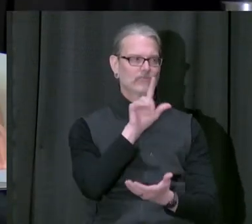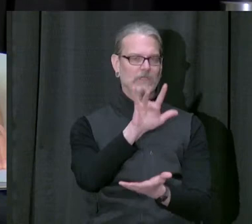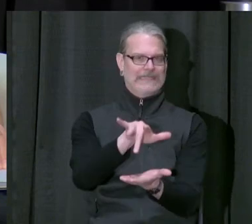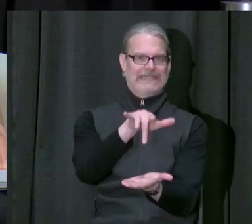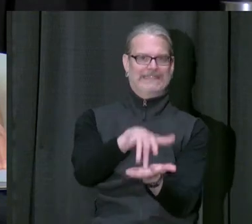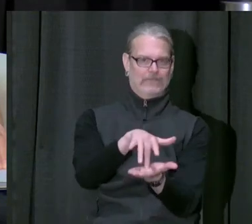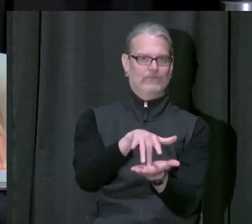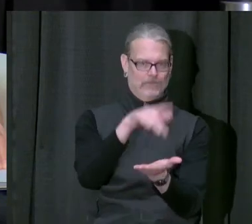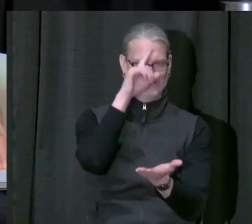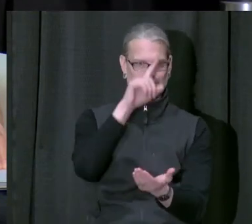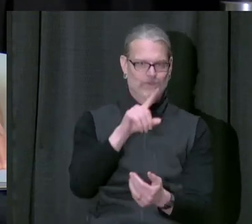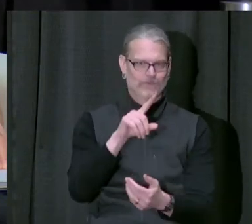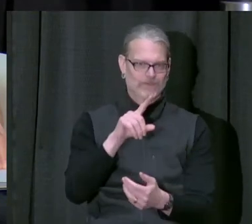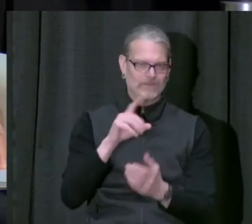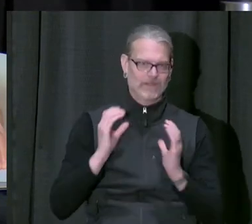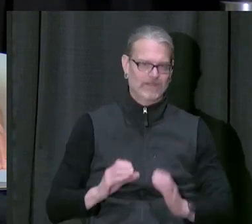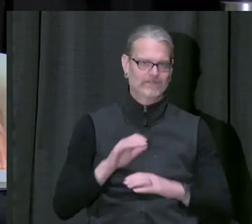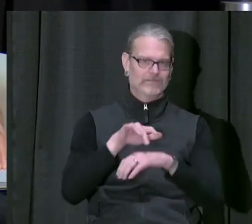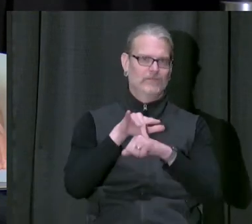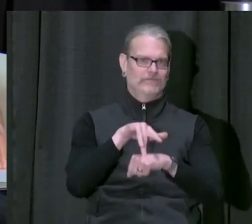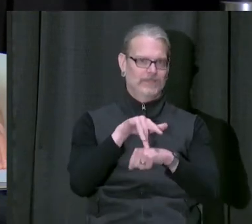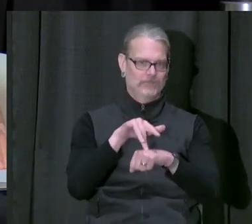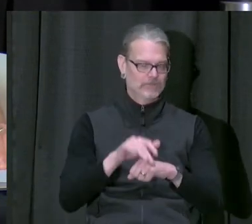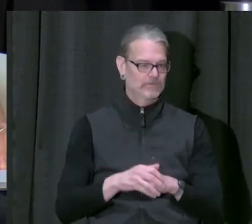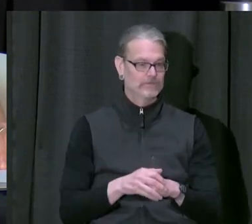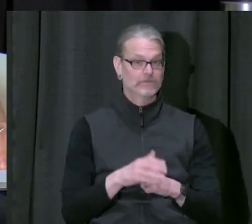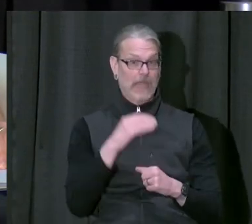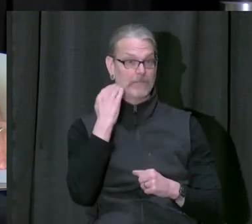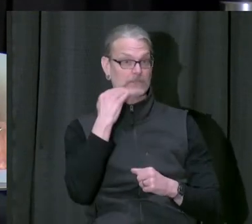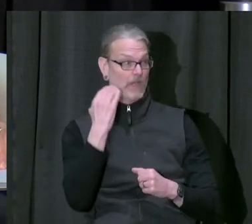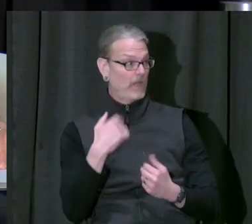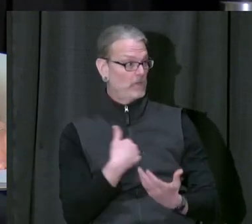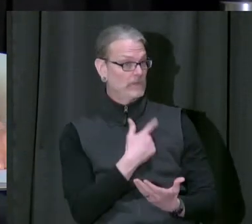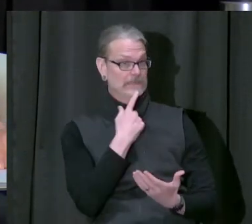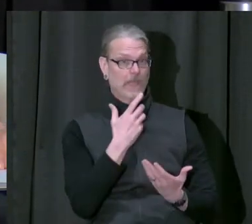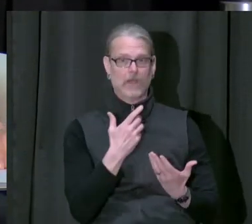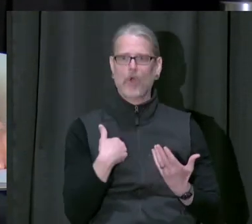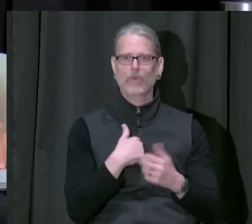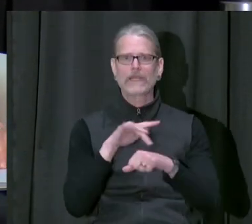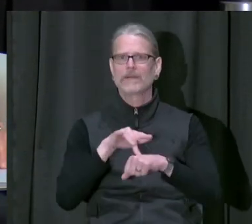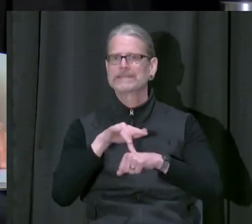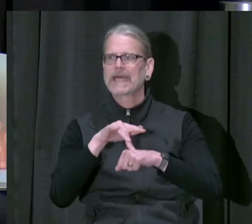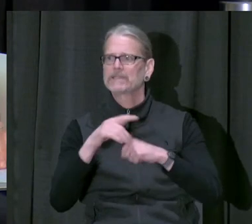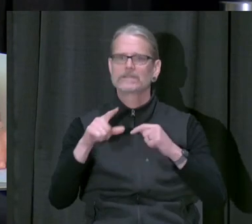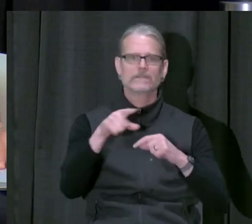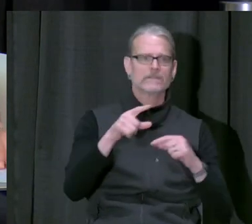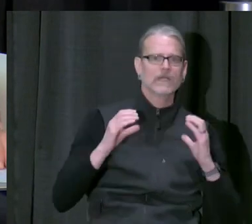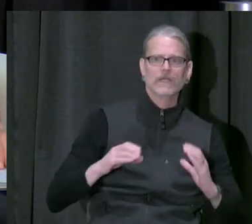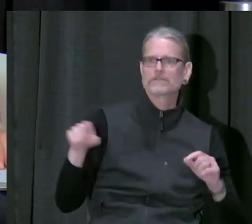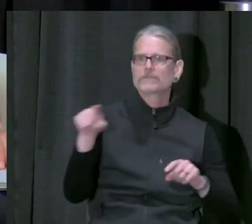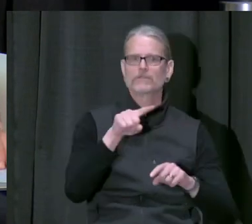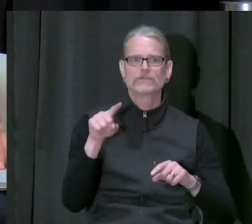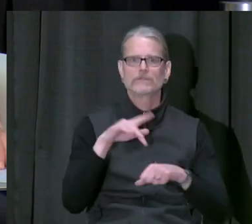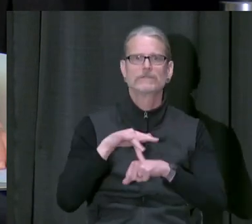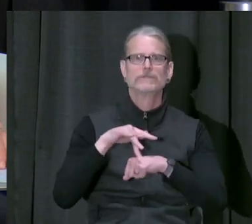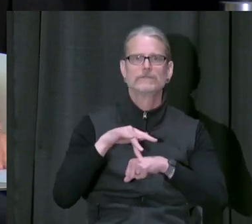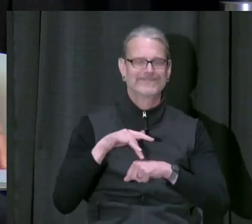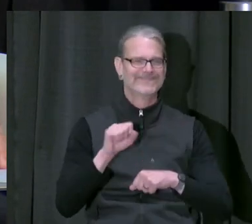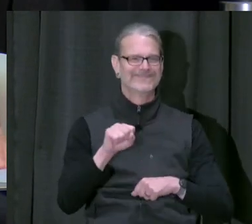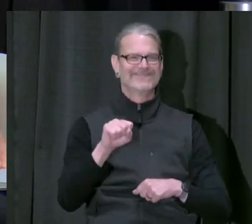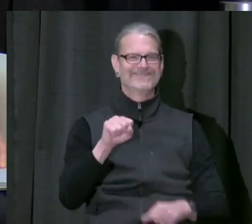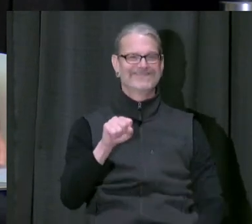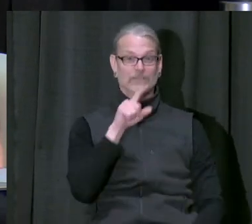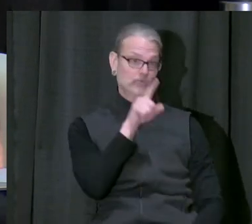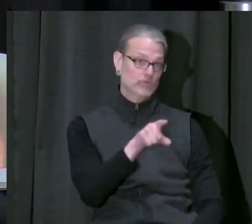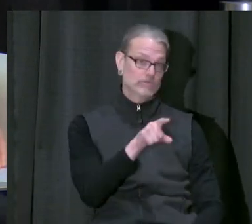customer obsession. If we at Amazon tell ourselves that we obsess about customers, and we certainly do, then that has to